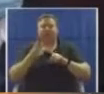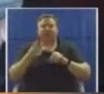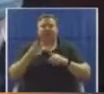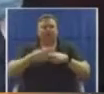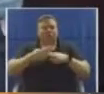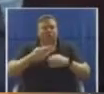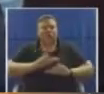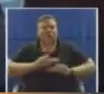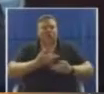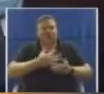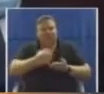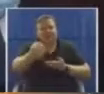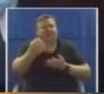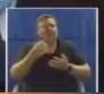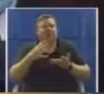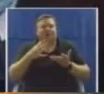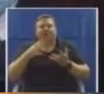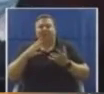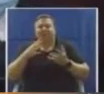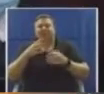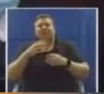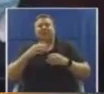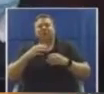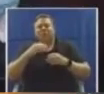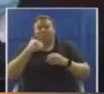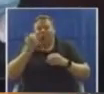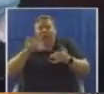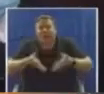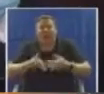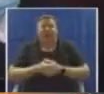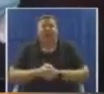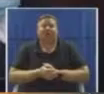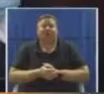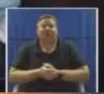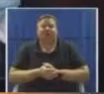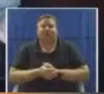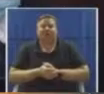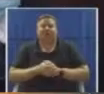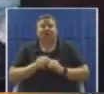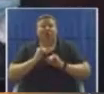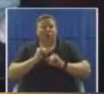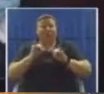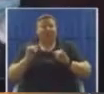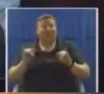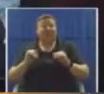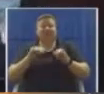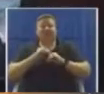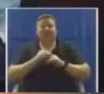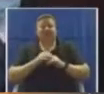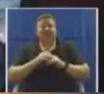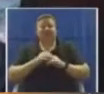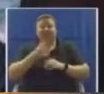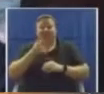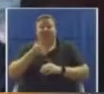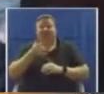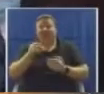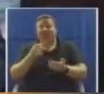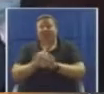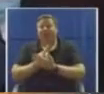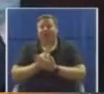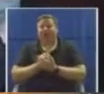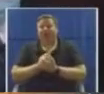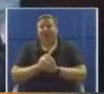would, Honourable President, I feel so deeply about the humanitarian crisis, but it would, as so many other speakers have